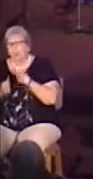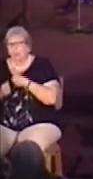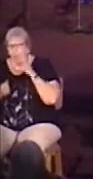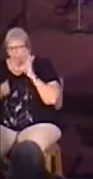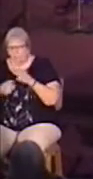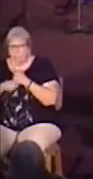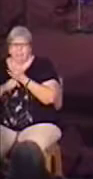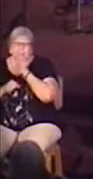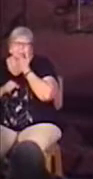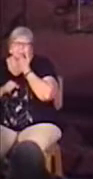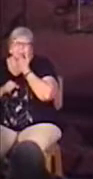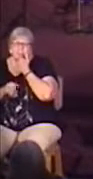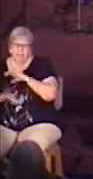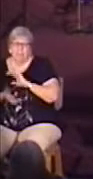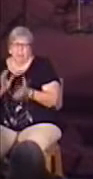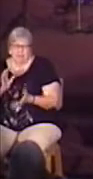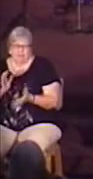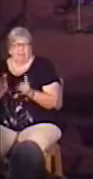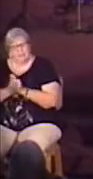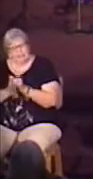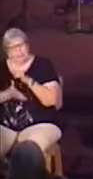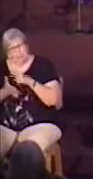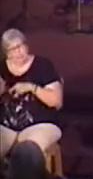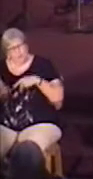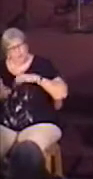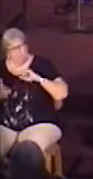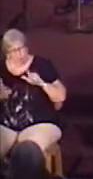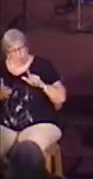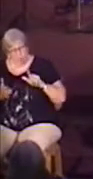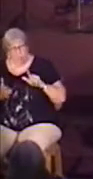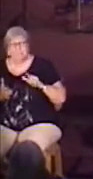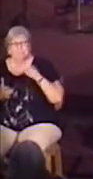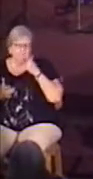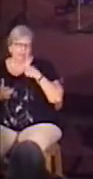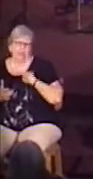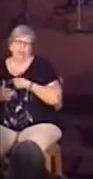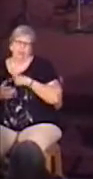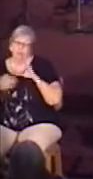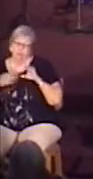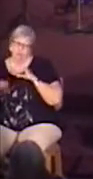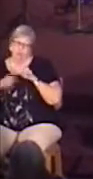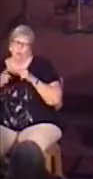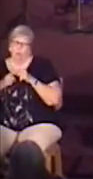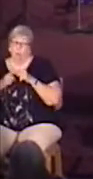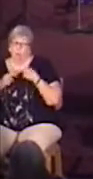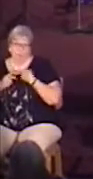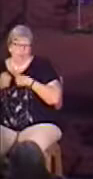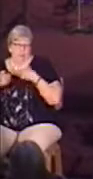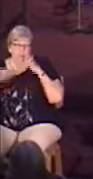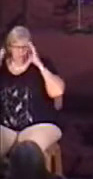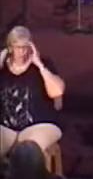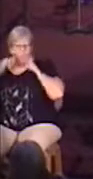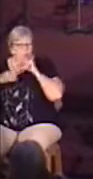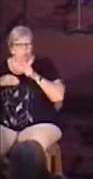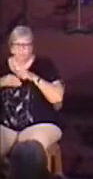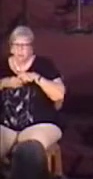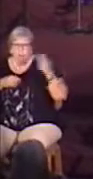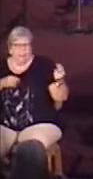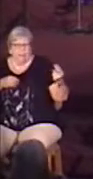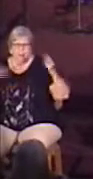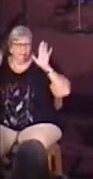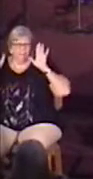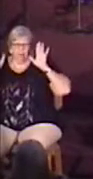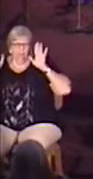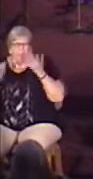going to make mistakes. And that's what Paul is instructing us to do. And so when trouble comes our way, don't quit. Don't